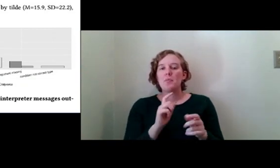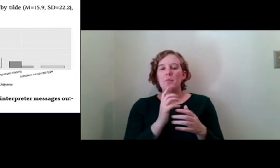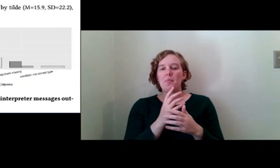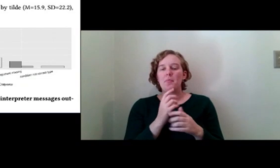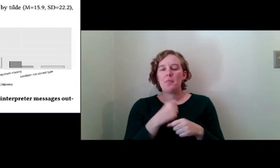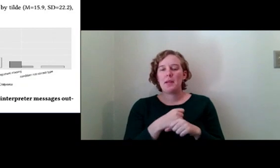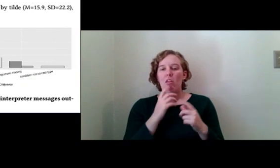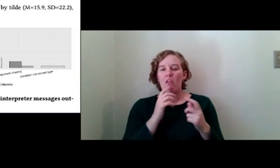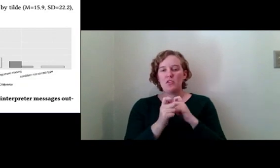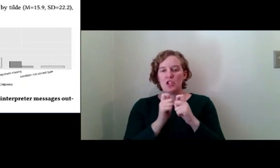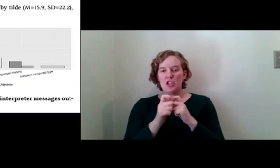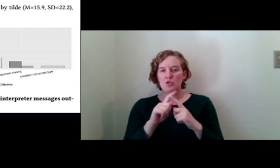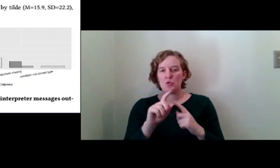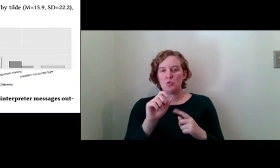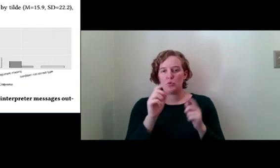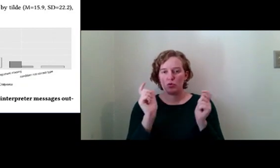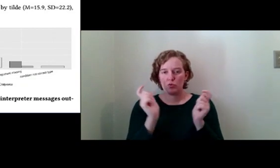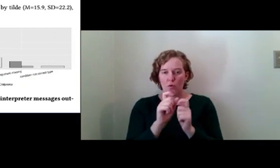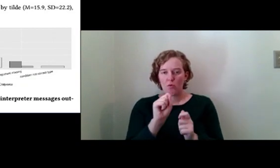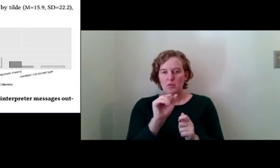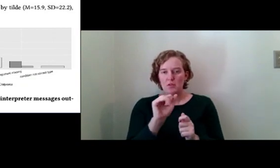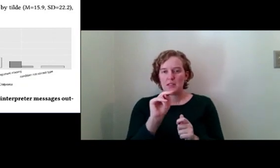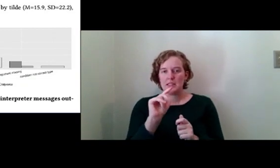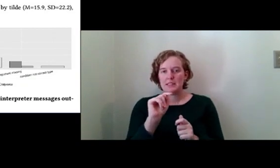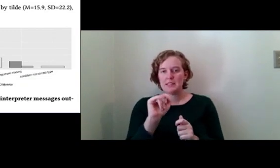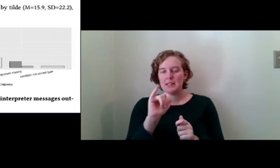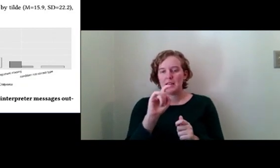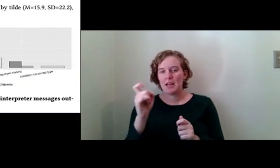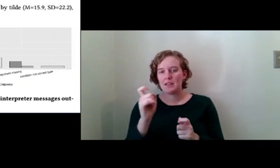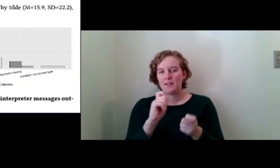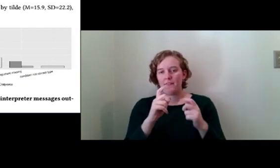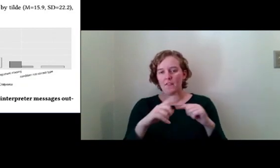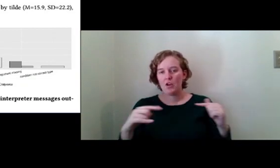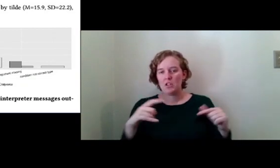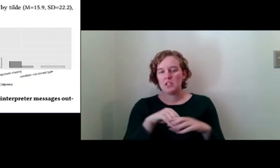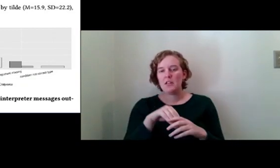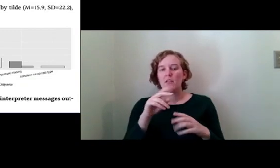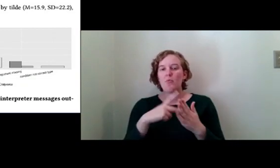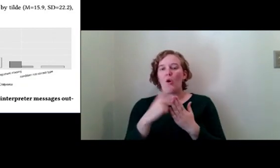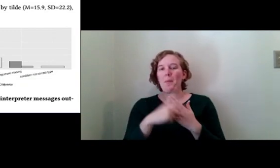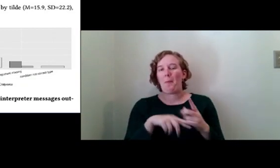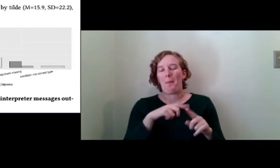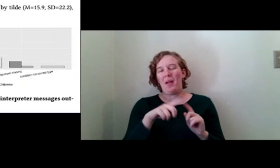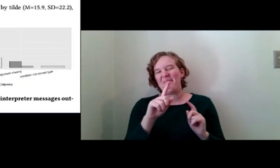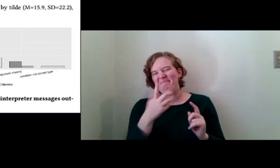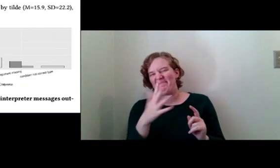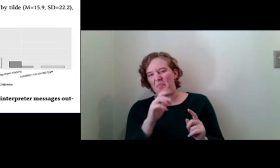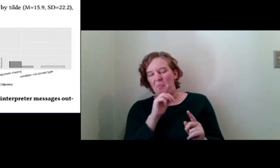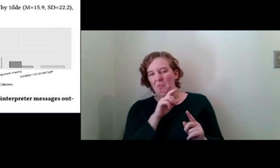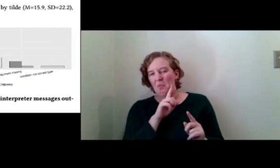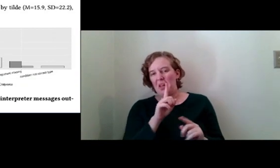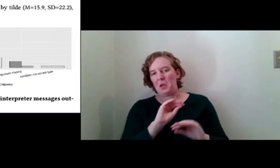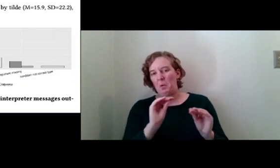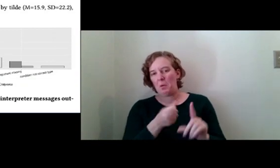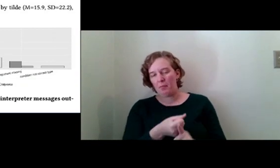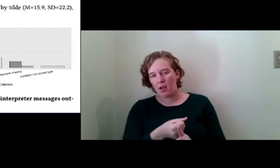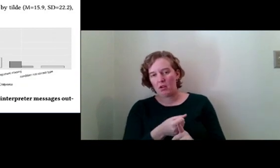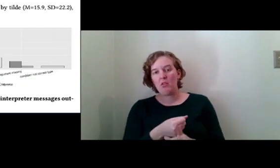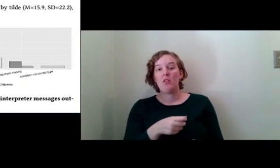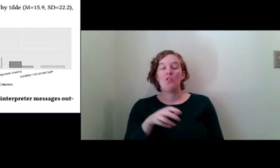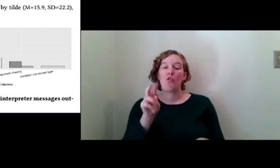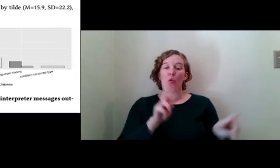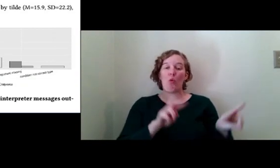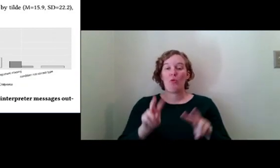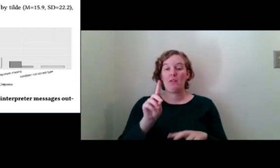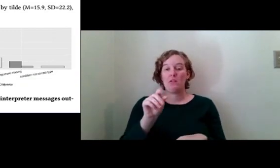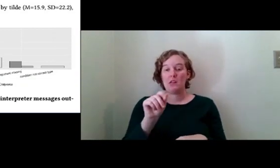like small syntactic variations in the programming. And it turns out these things didn't really help that much. And when you look at the